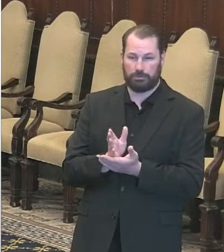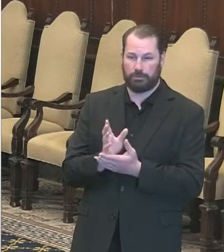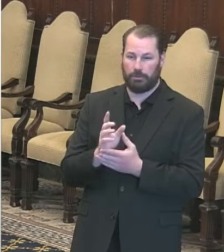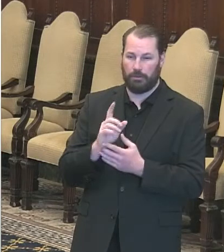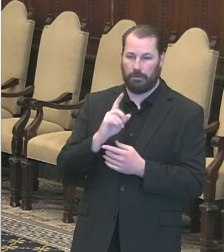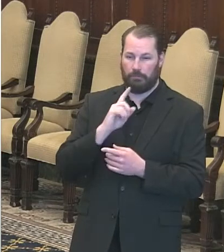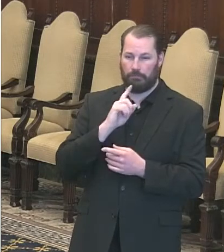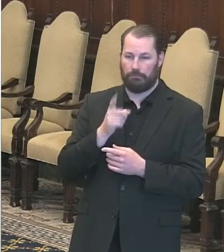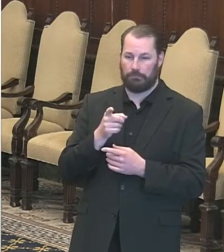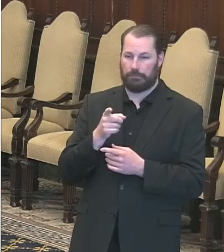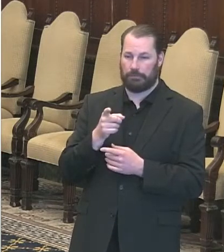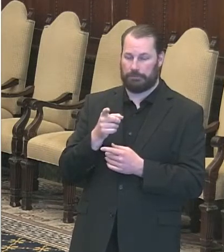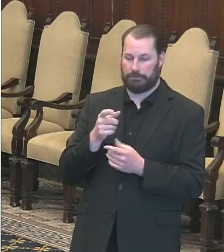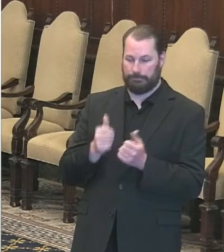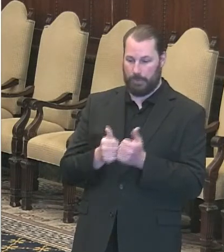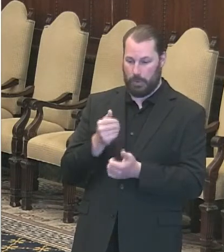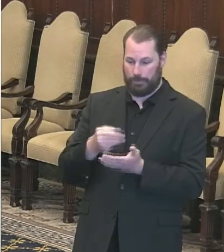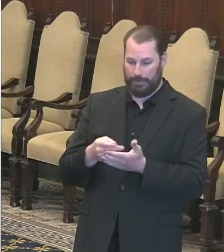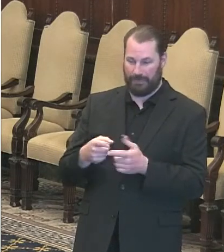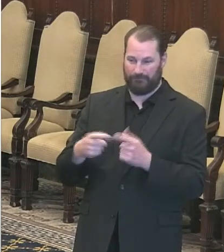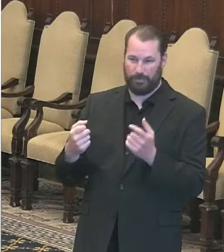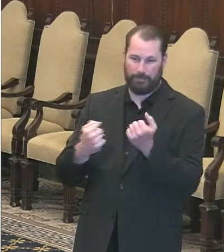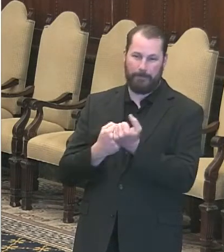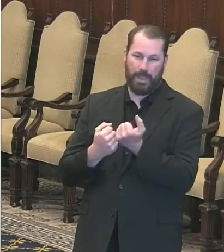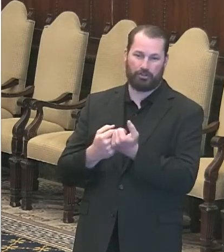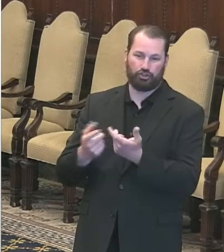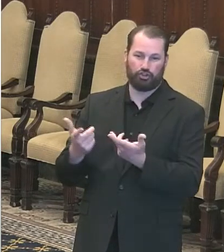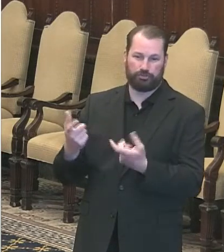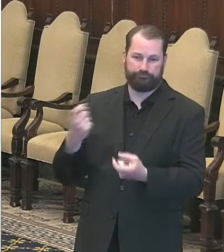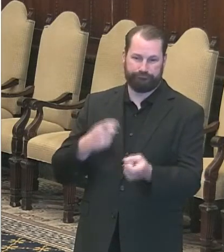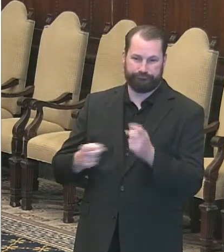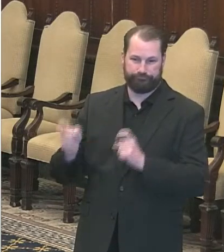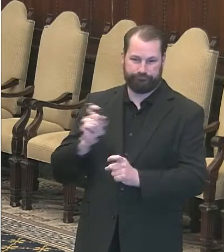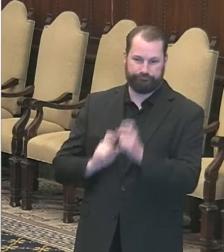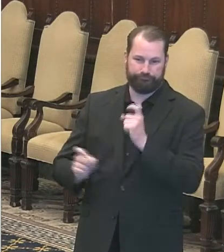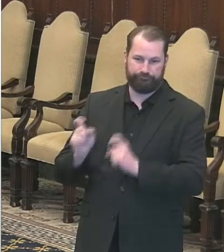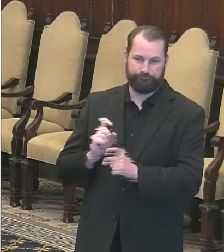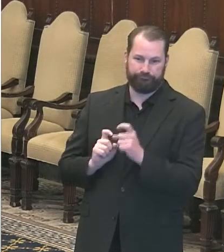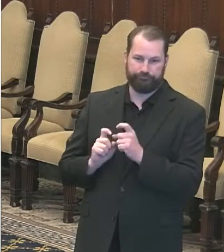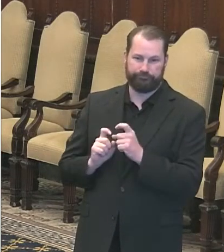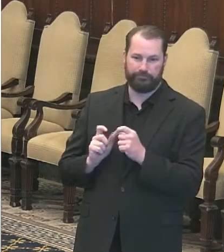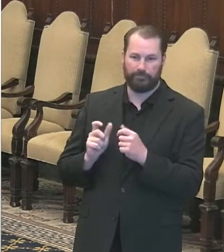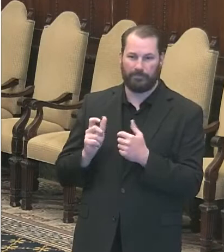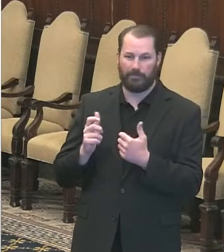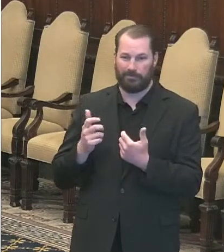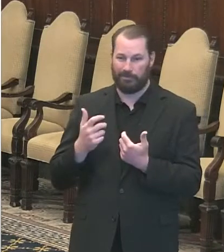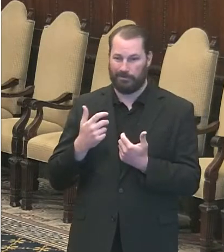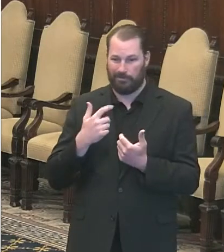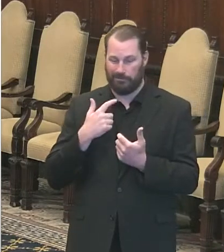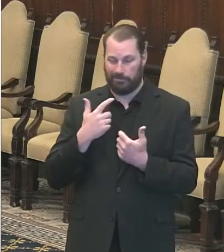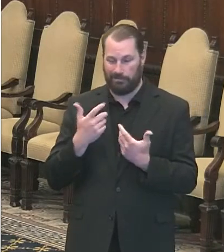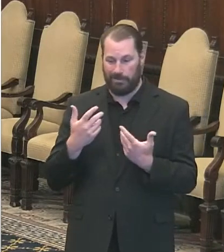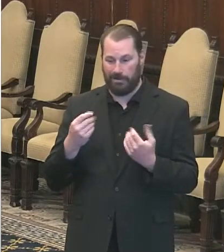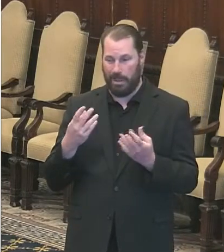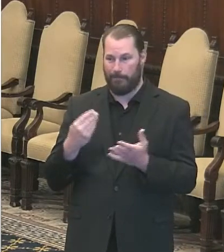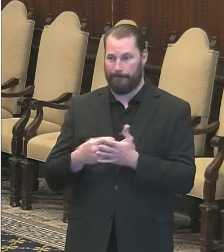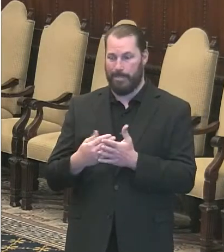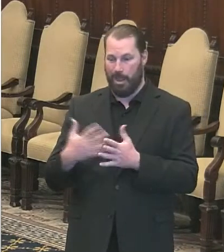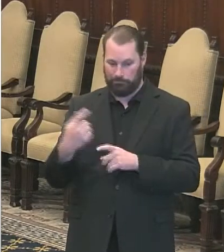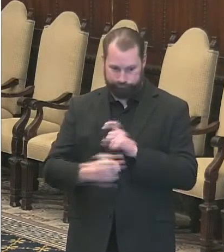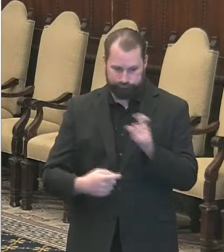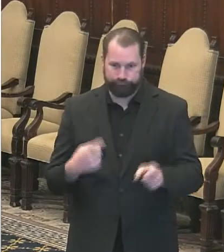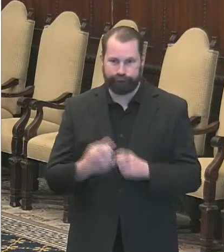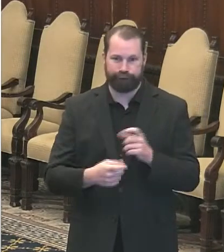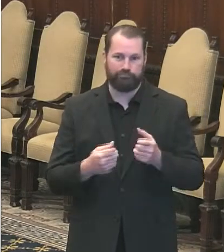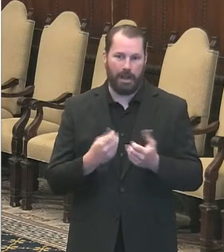sponsors, many that I enumerated in my remarks, but so many more that step up in so many different ways. So we are so grateful